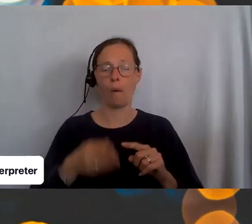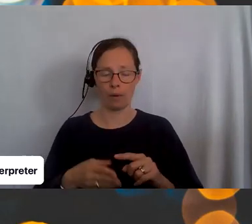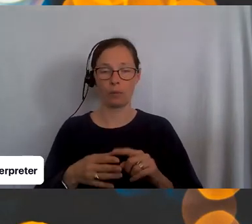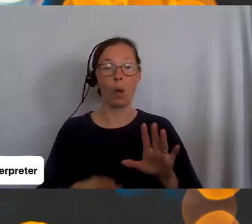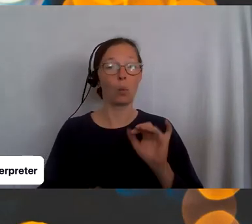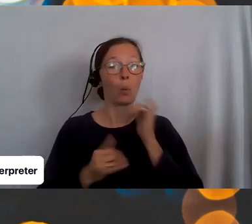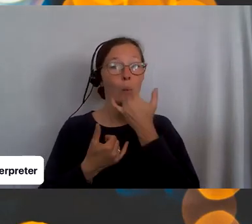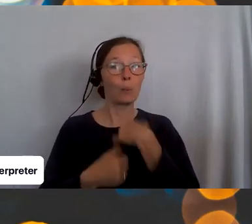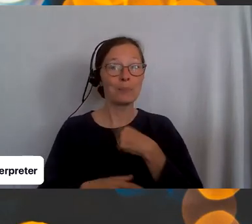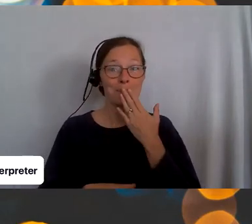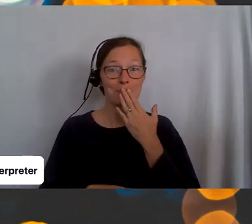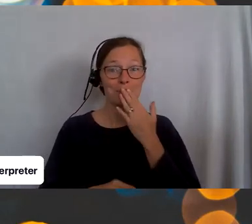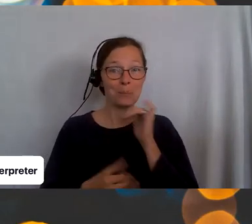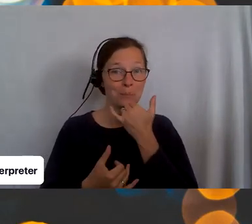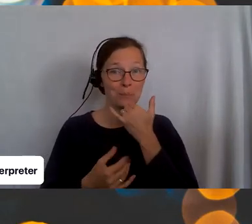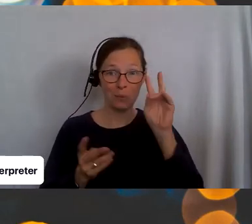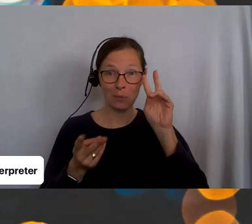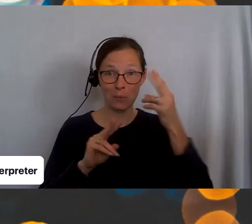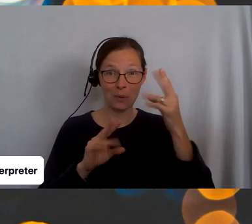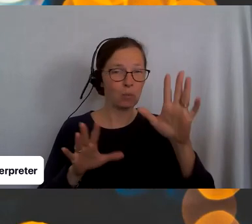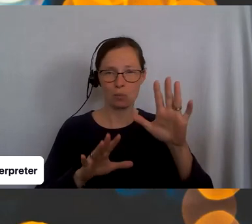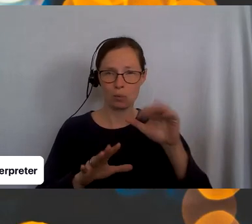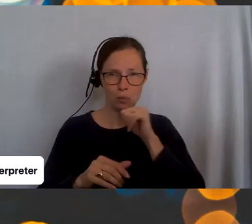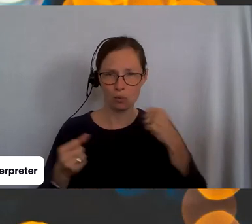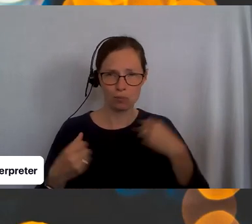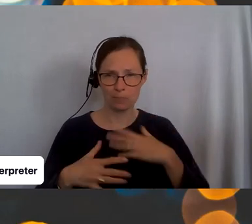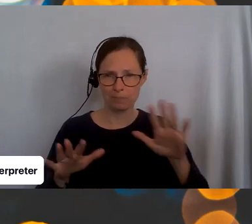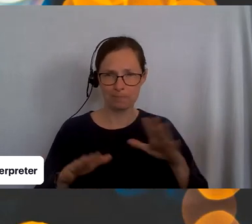Oops. Don't panic.